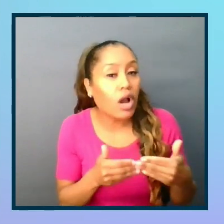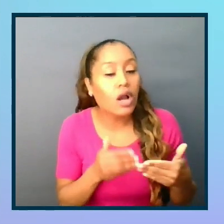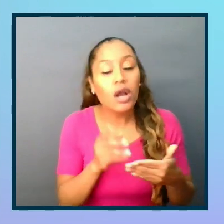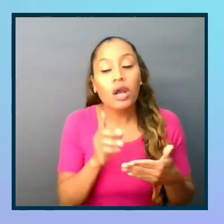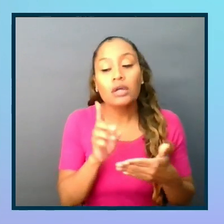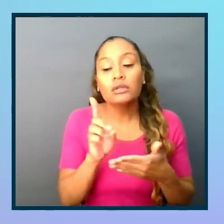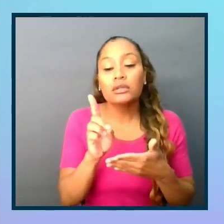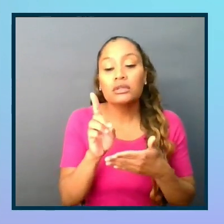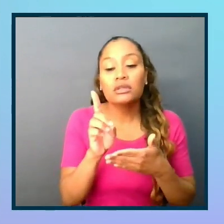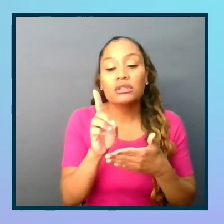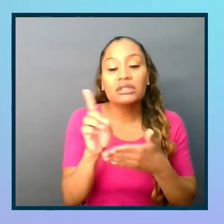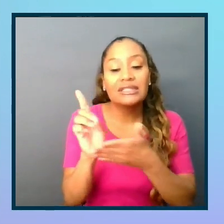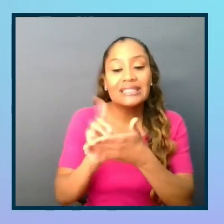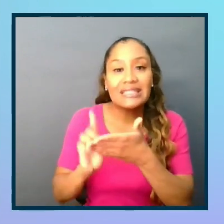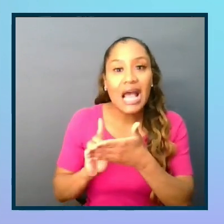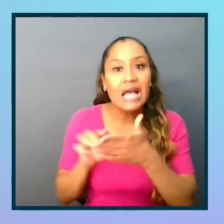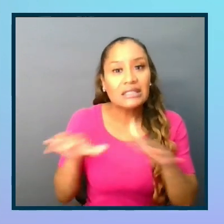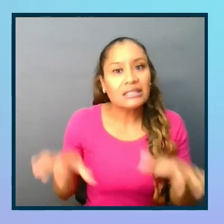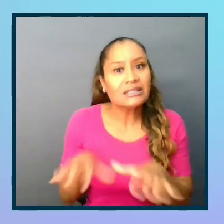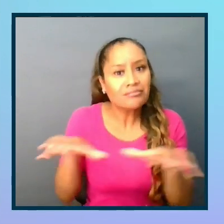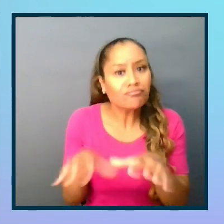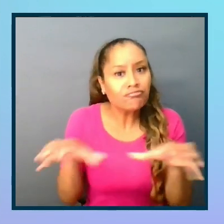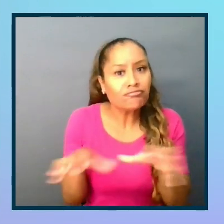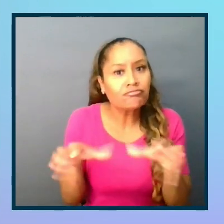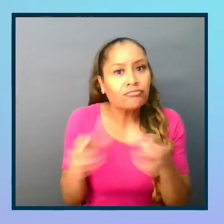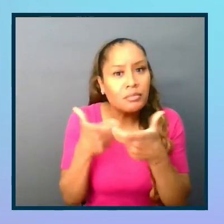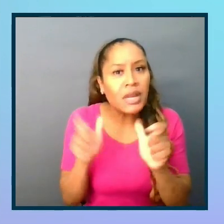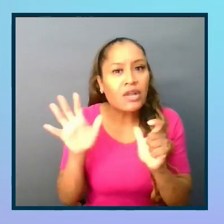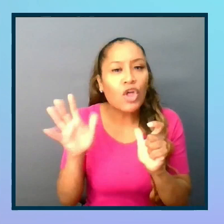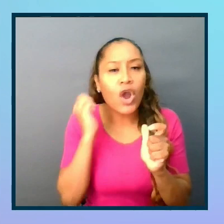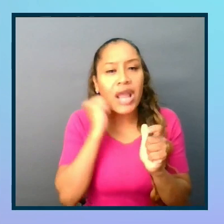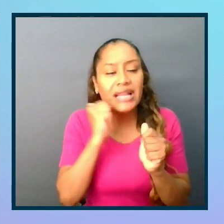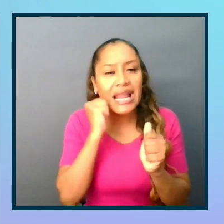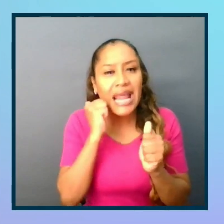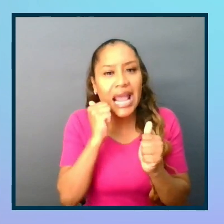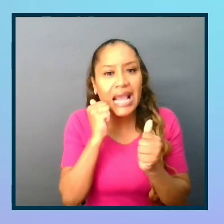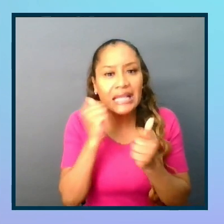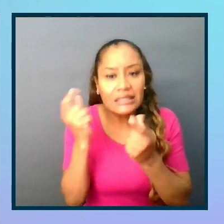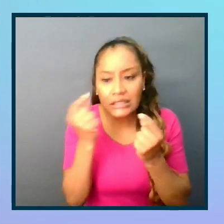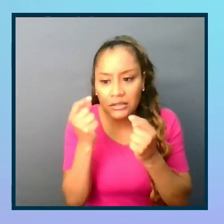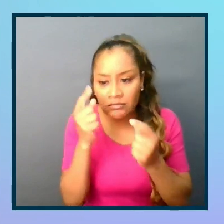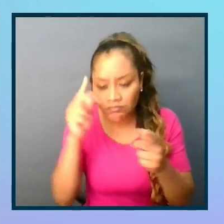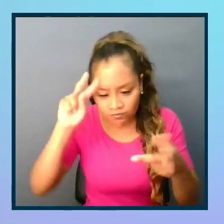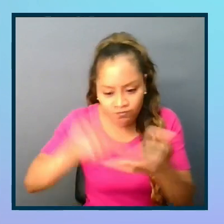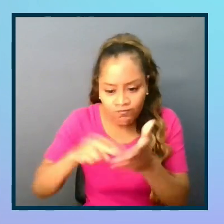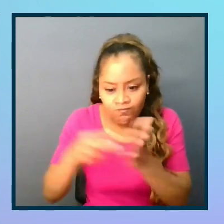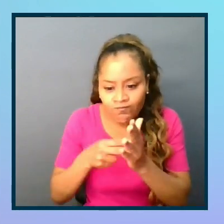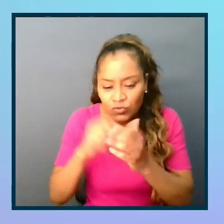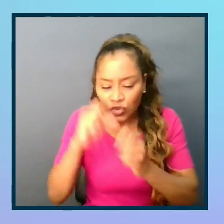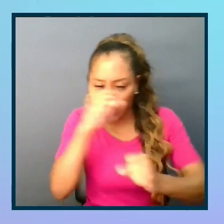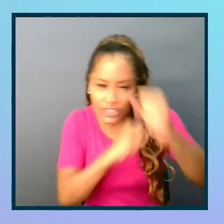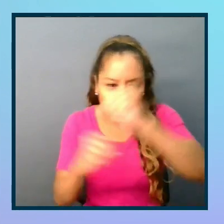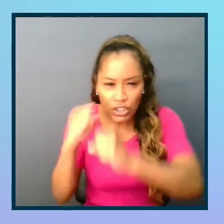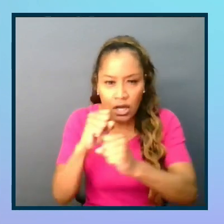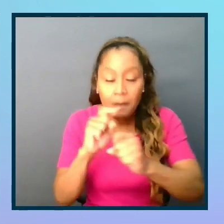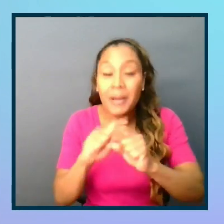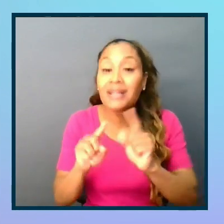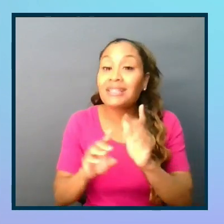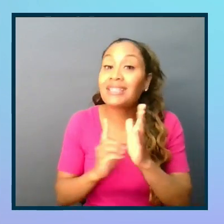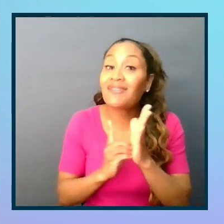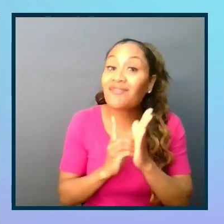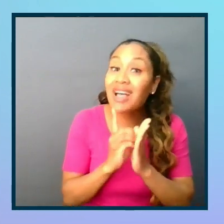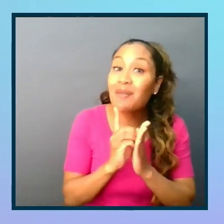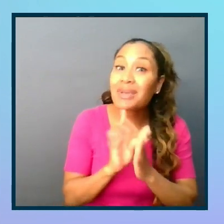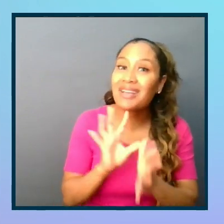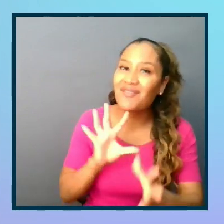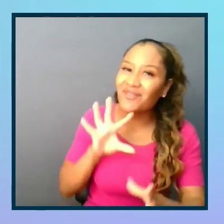design does the majority of their kind of day-to-day tactical and strategic work, but development is heavily involved into it, which